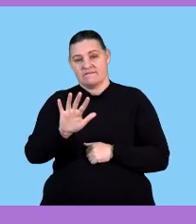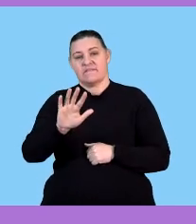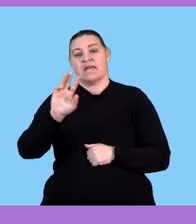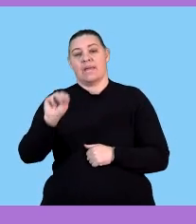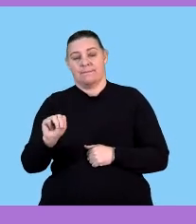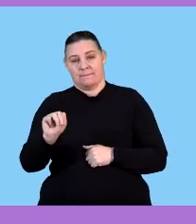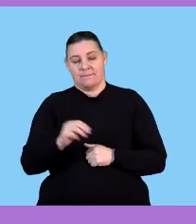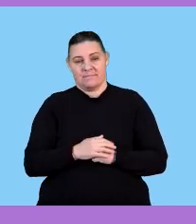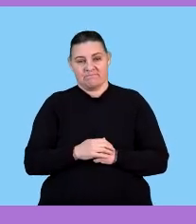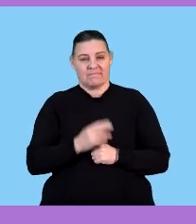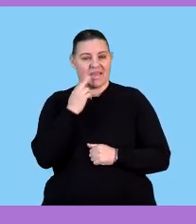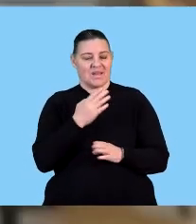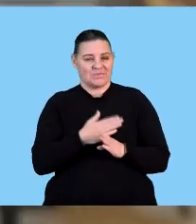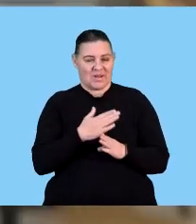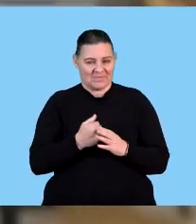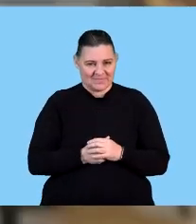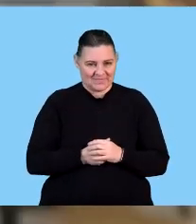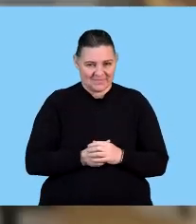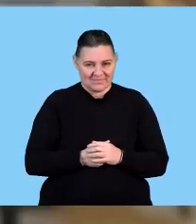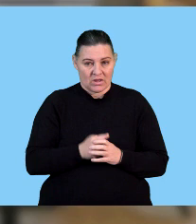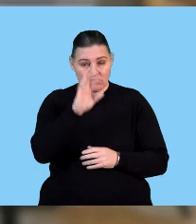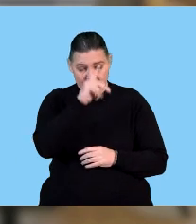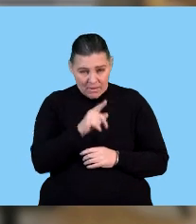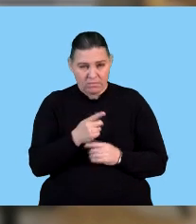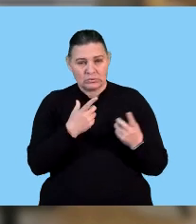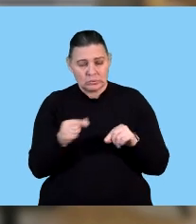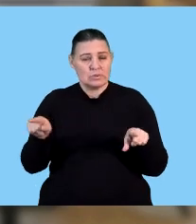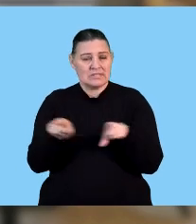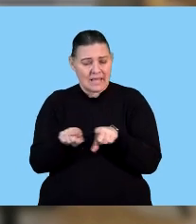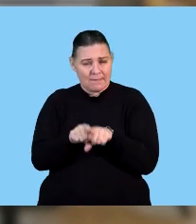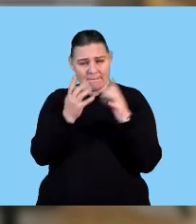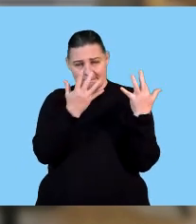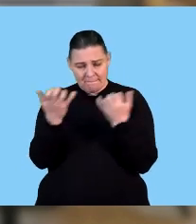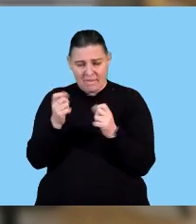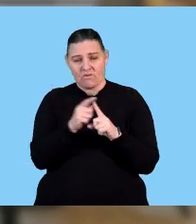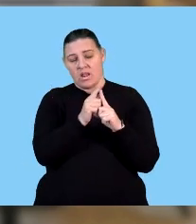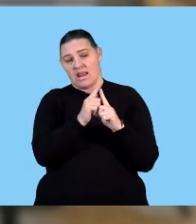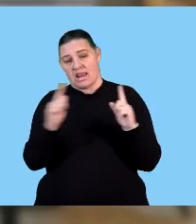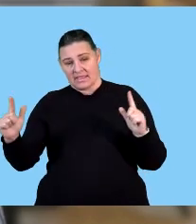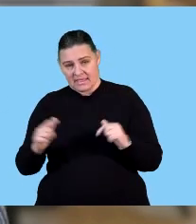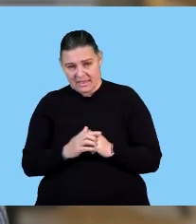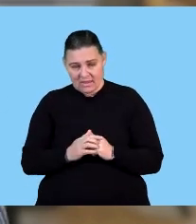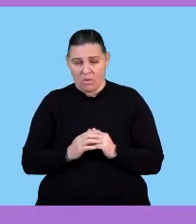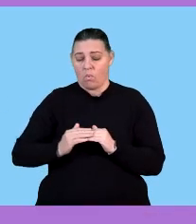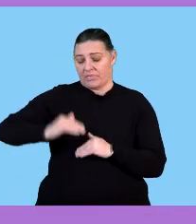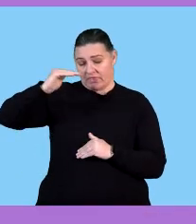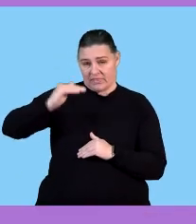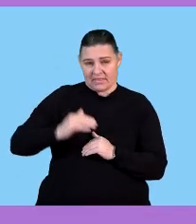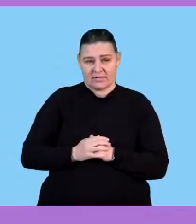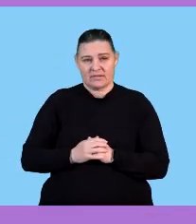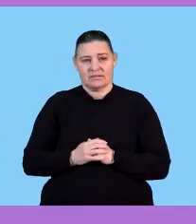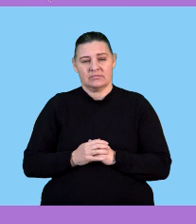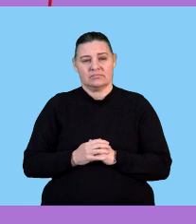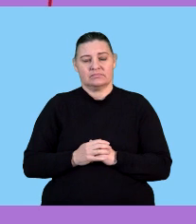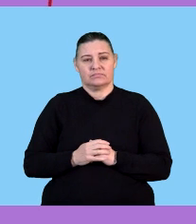4,65 meters. Nice work. All right. Remember, we've got to do the same calculation now for the width.